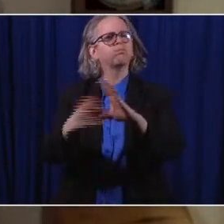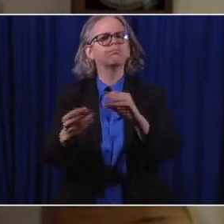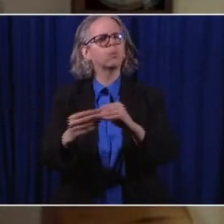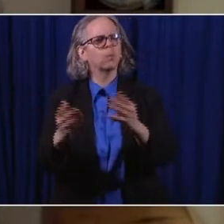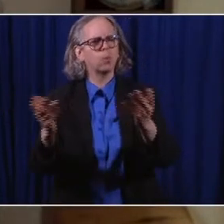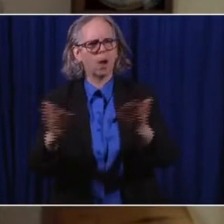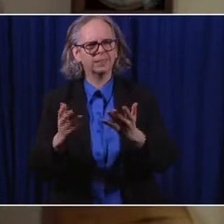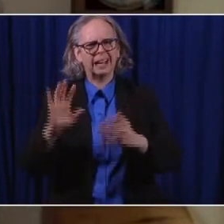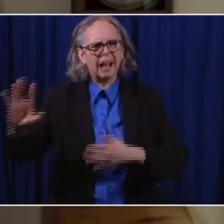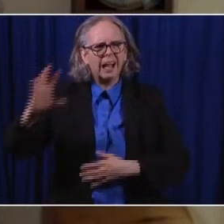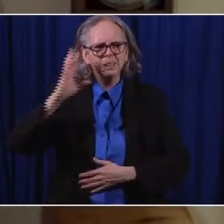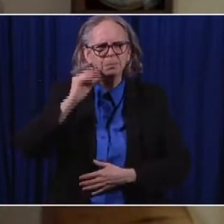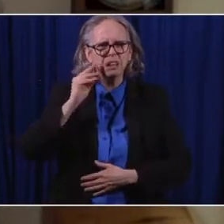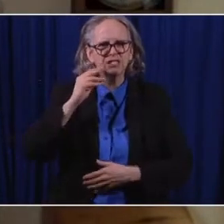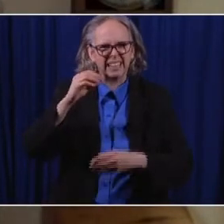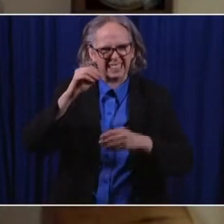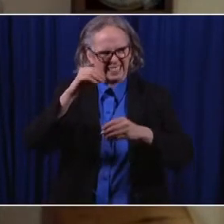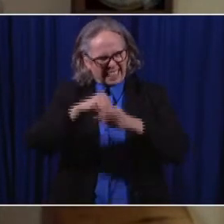to Riverside Hospital today.